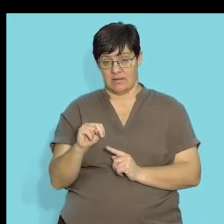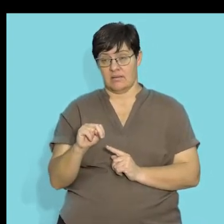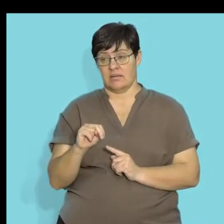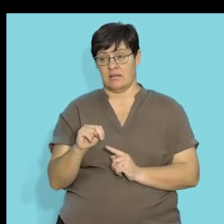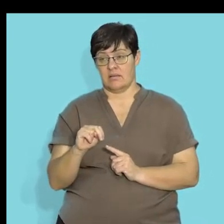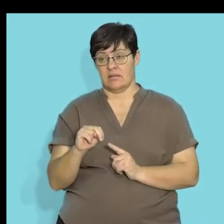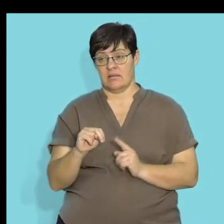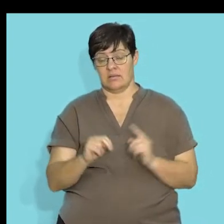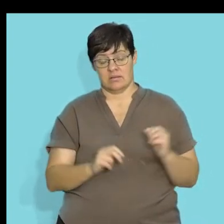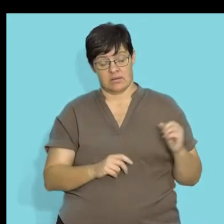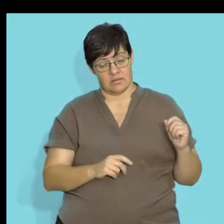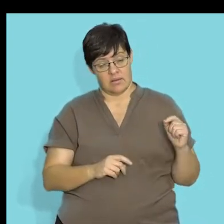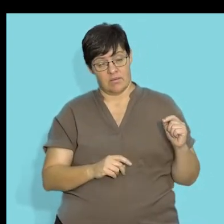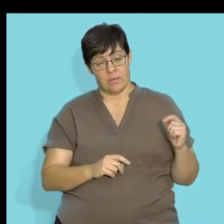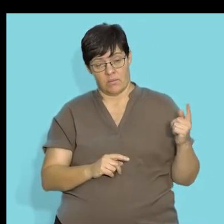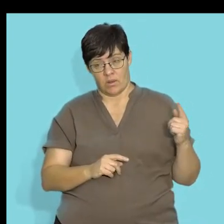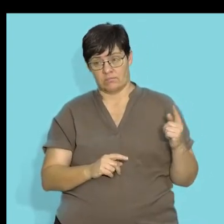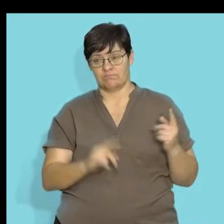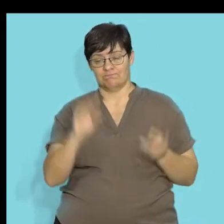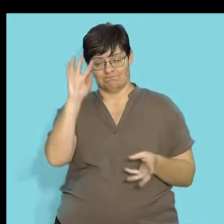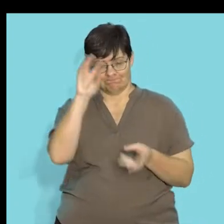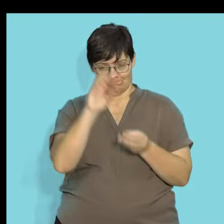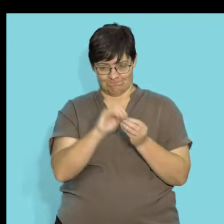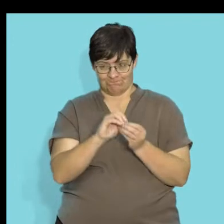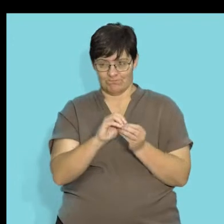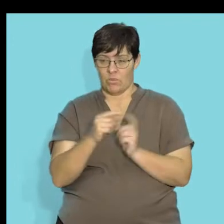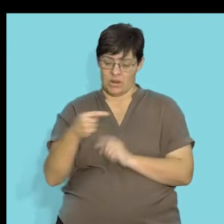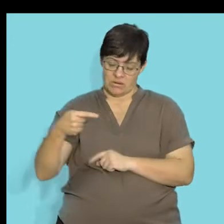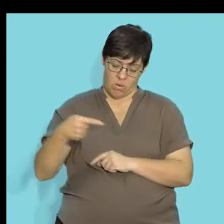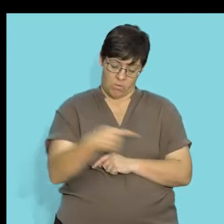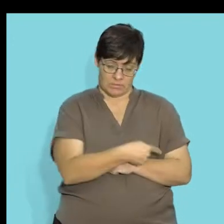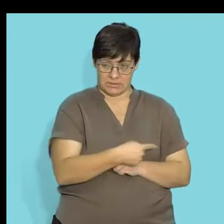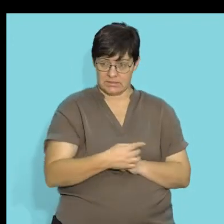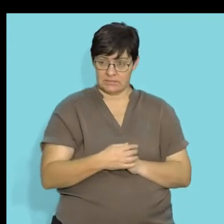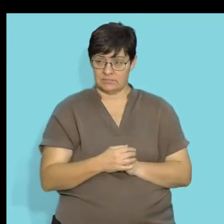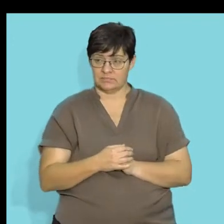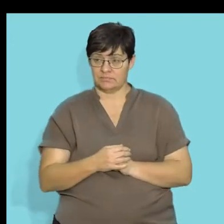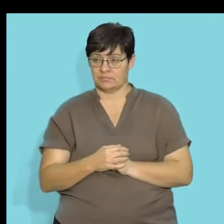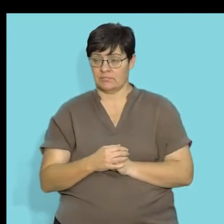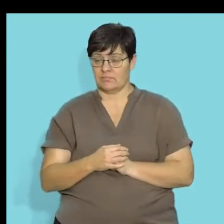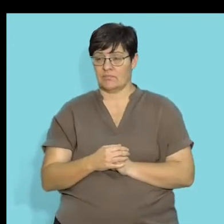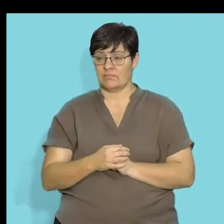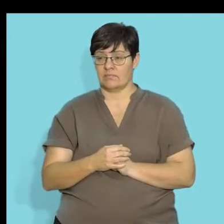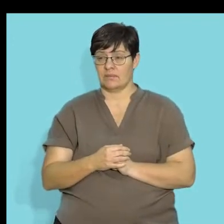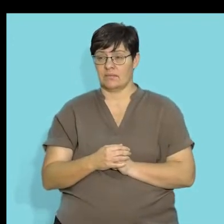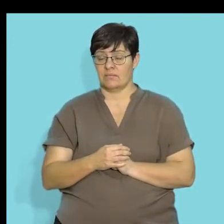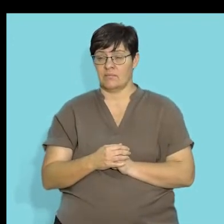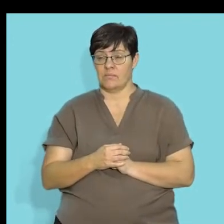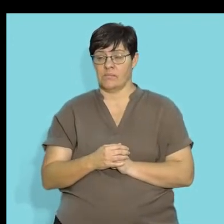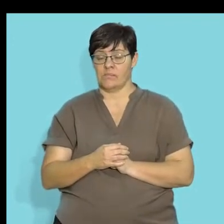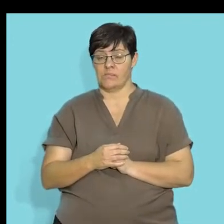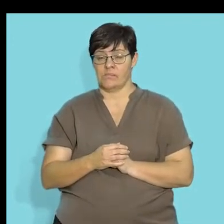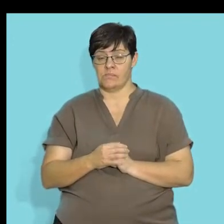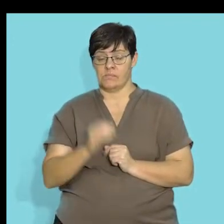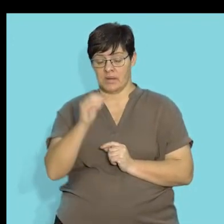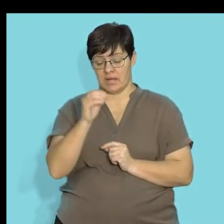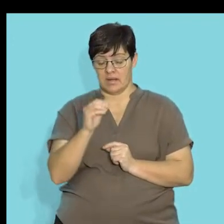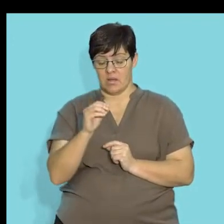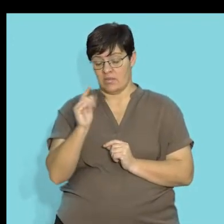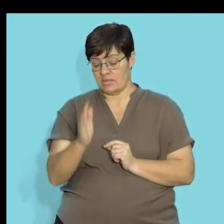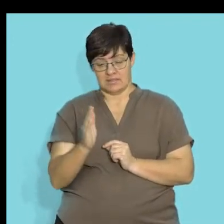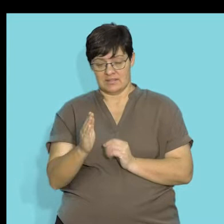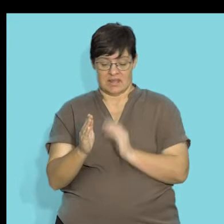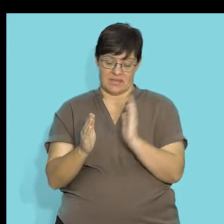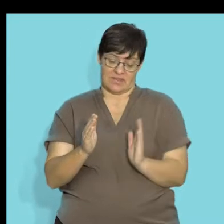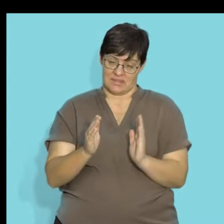one direction. We find that the auxins now accumulate in the opposite side. So that's where the auxins tend to accumulate. And this